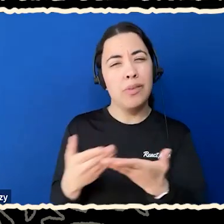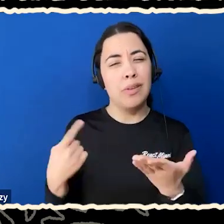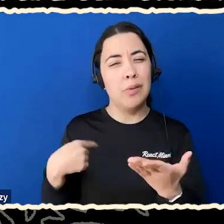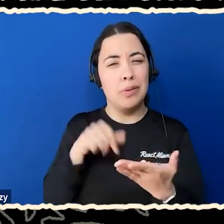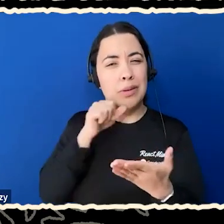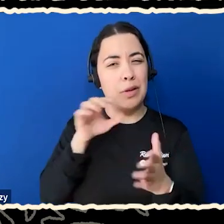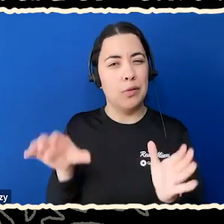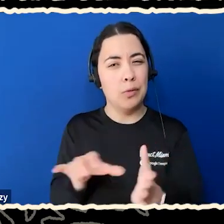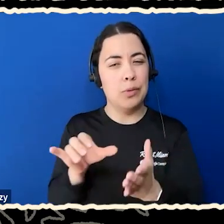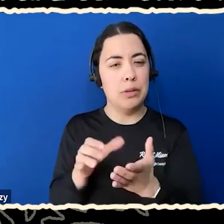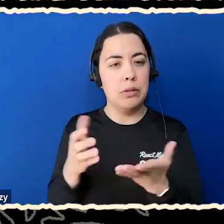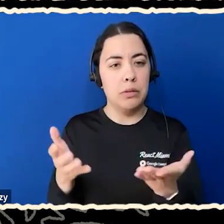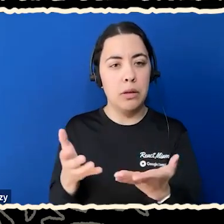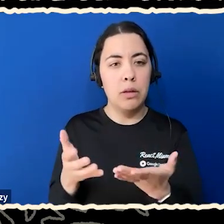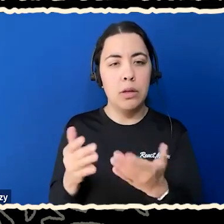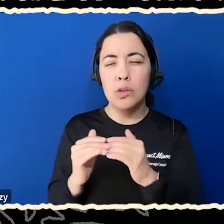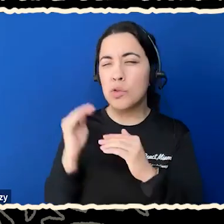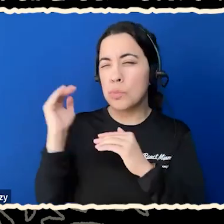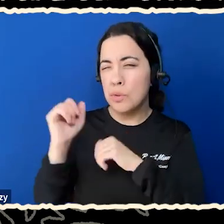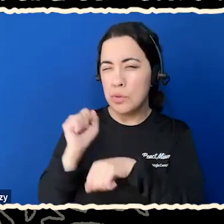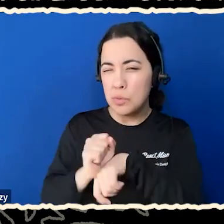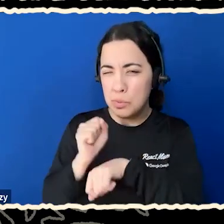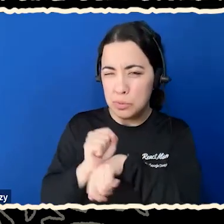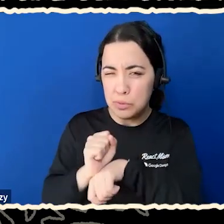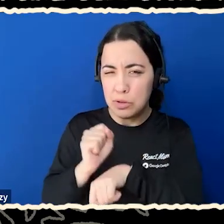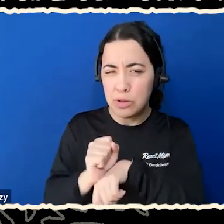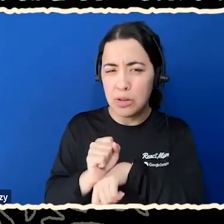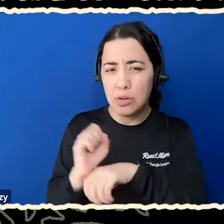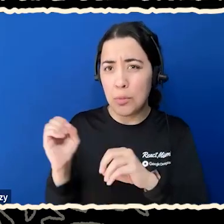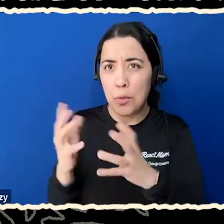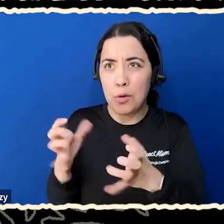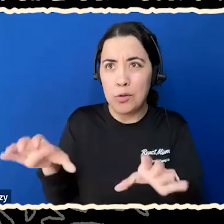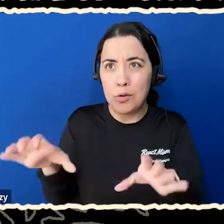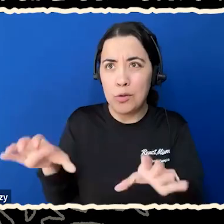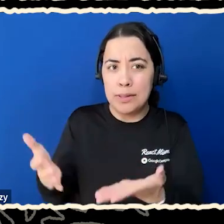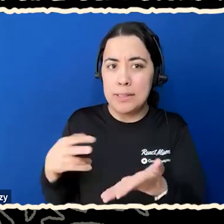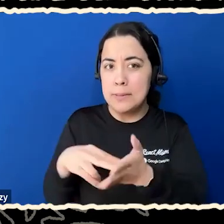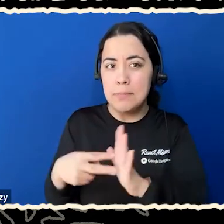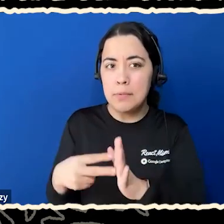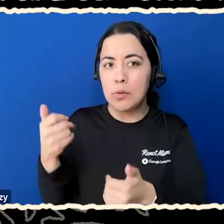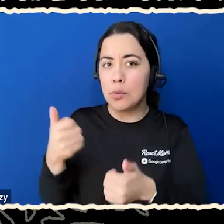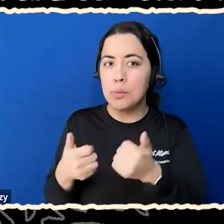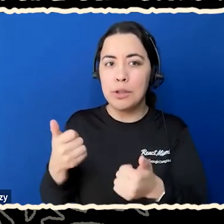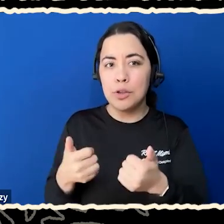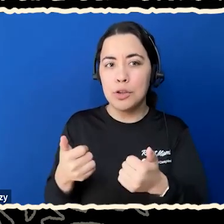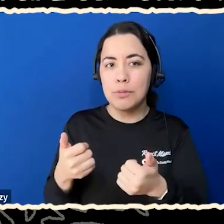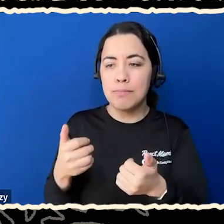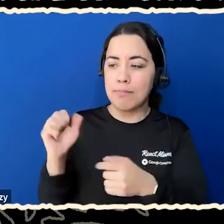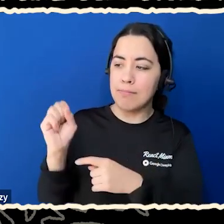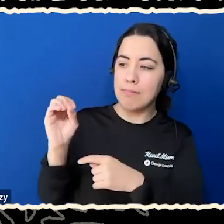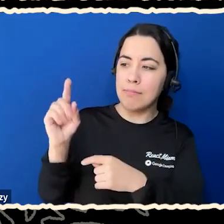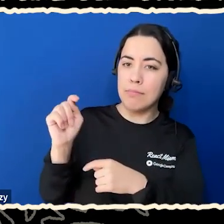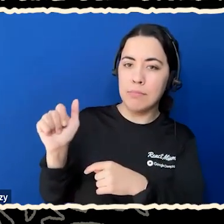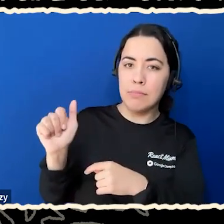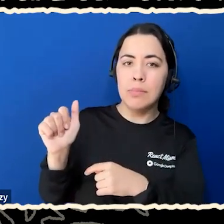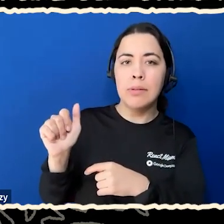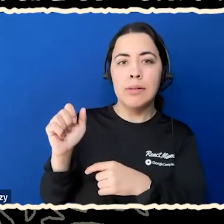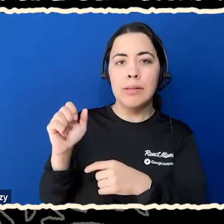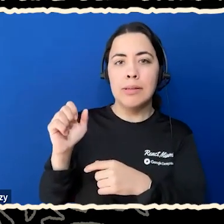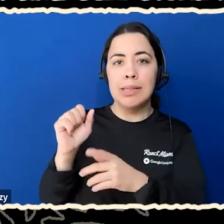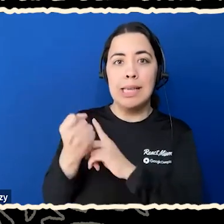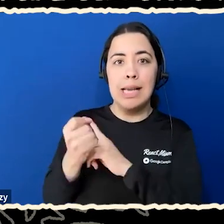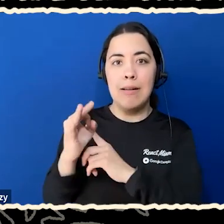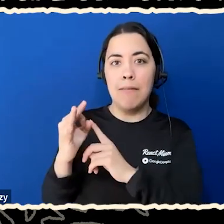because it's just too much work. Nobody would like to do this. So what state of the art was the approach to do